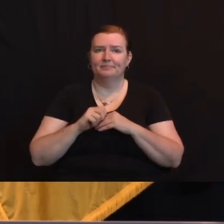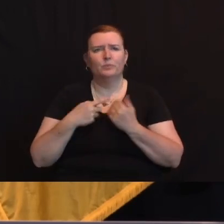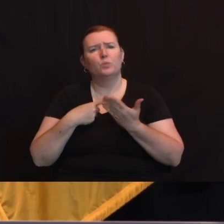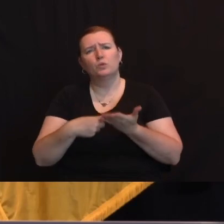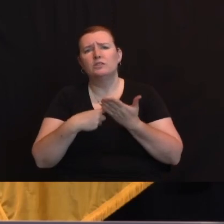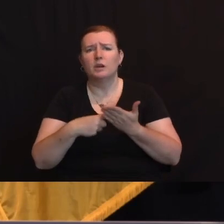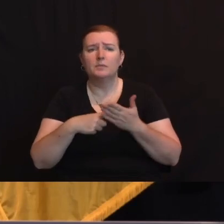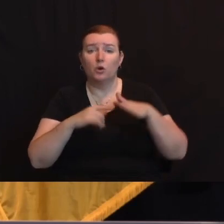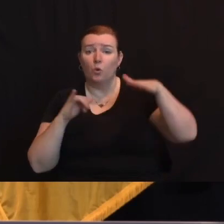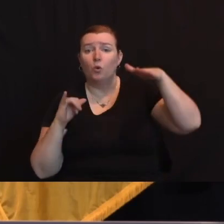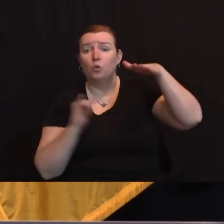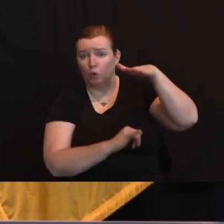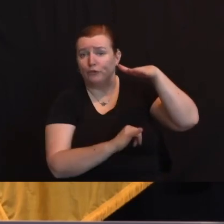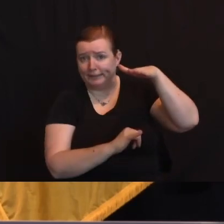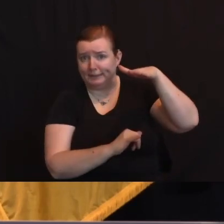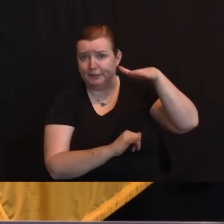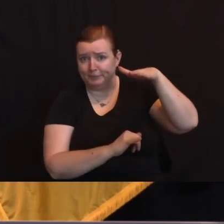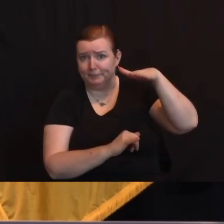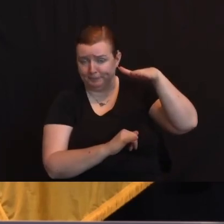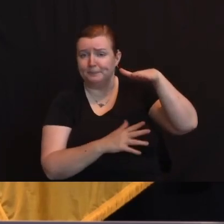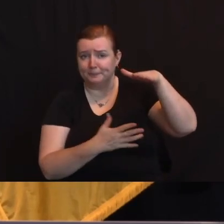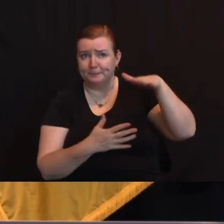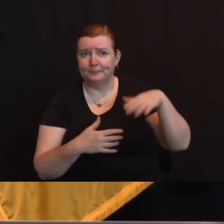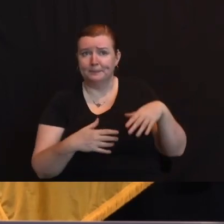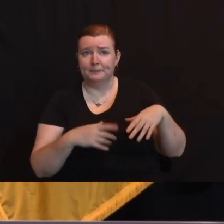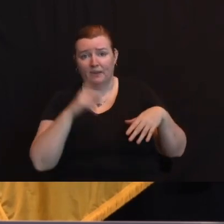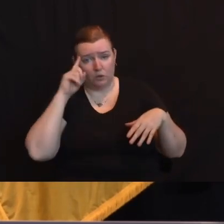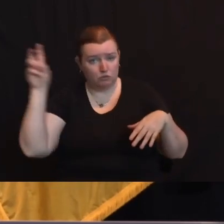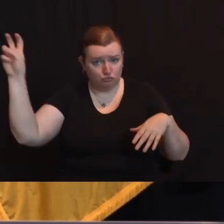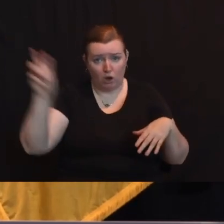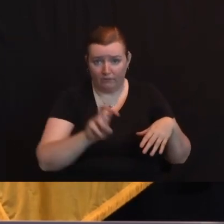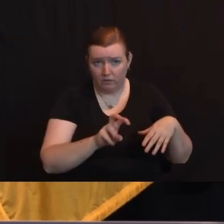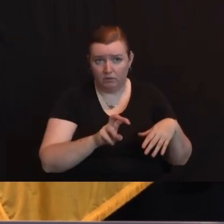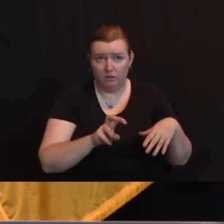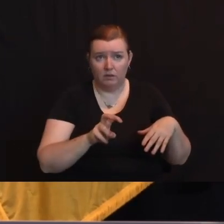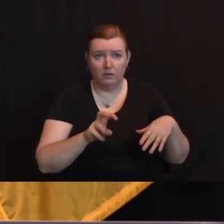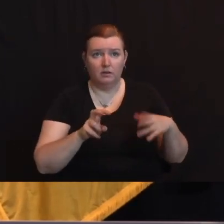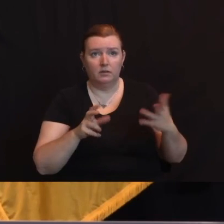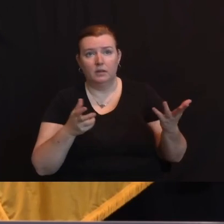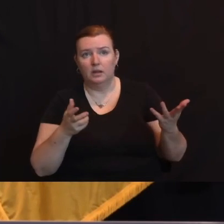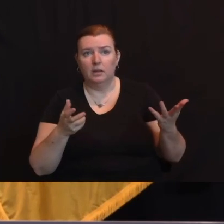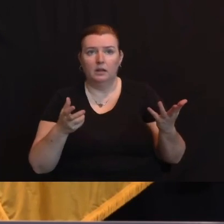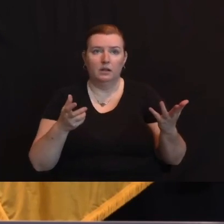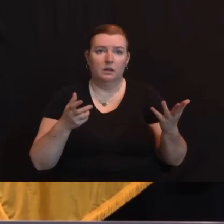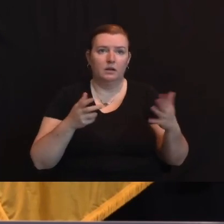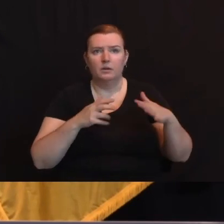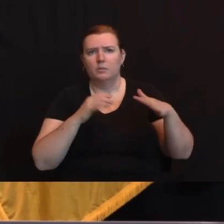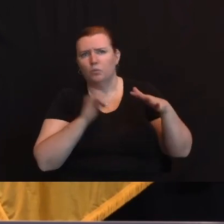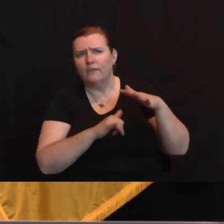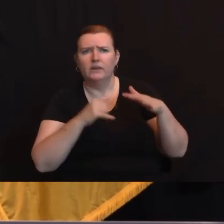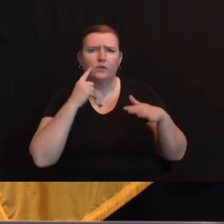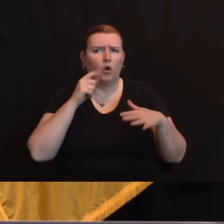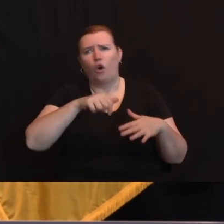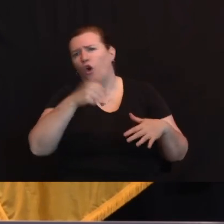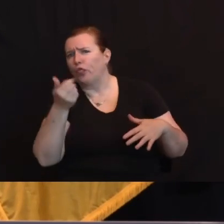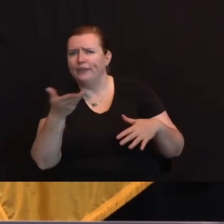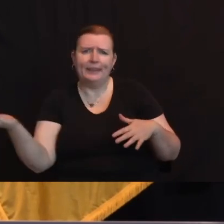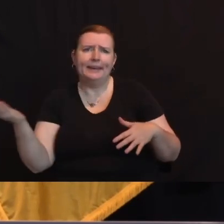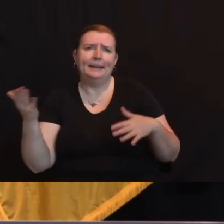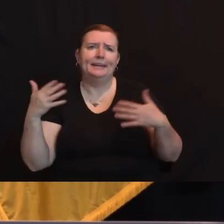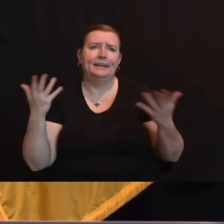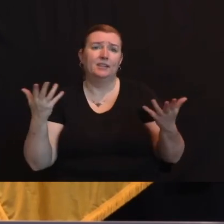why not have them for regular day in, day out decisions? I think we do. I mean, I think we've said we need